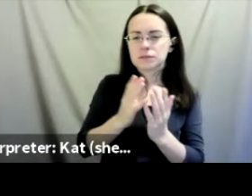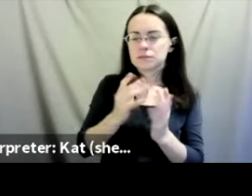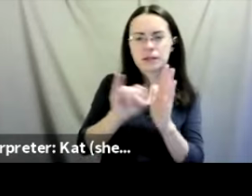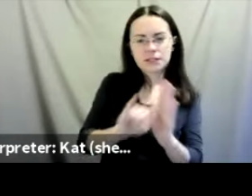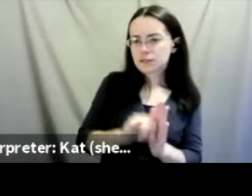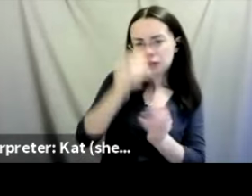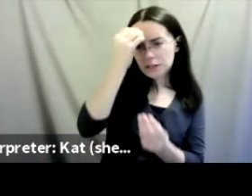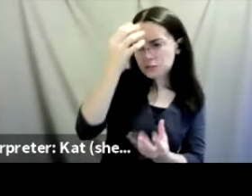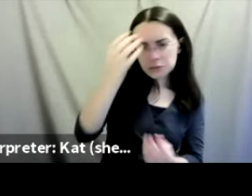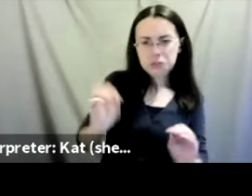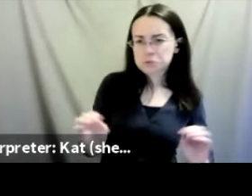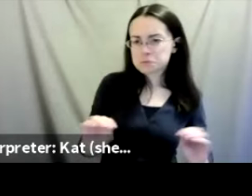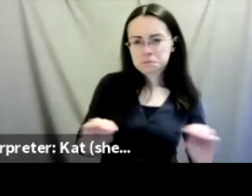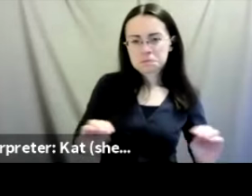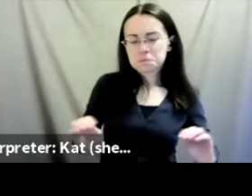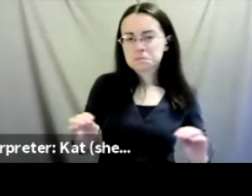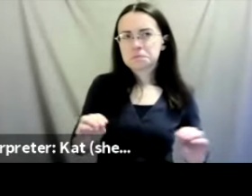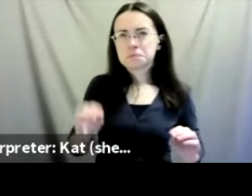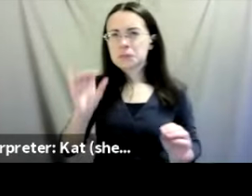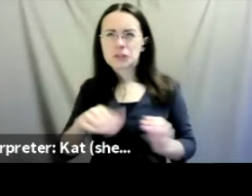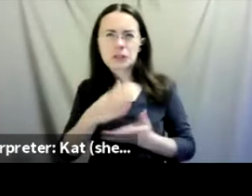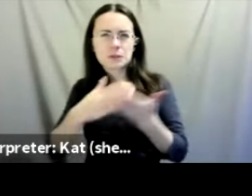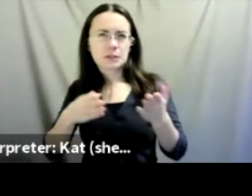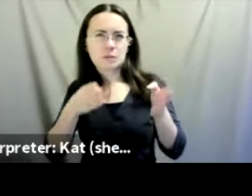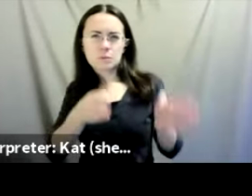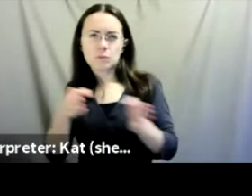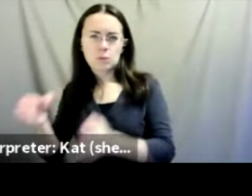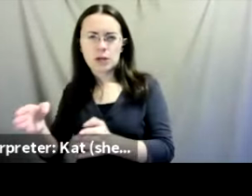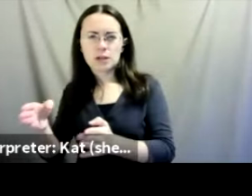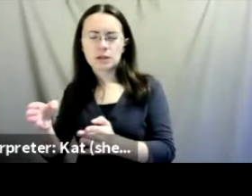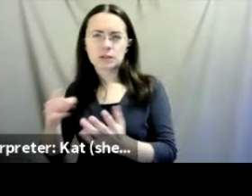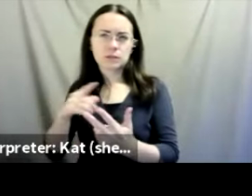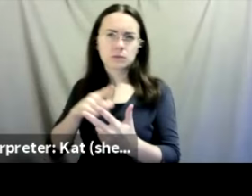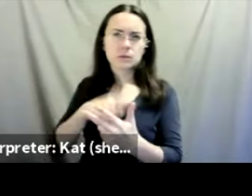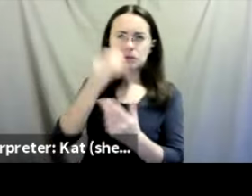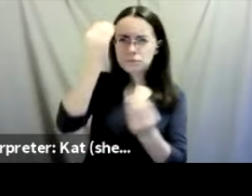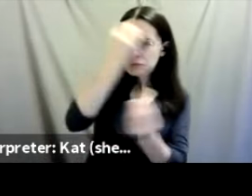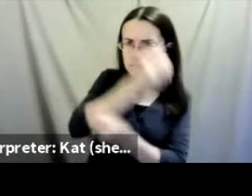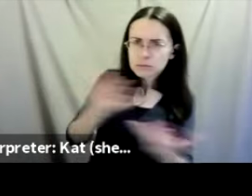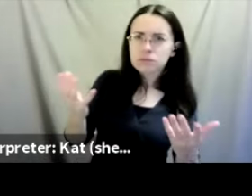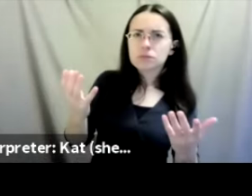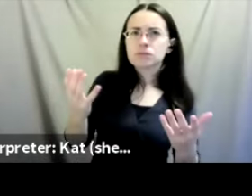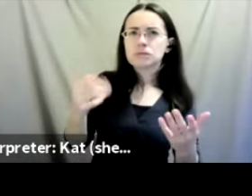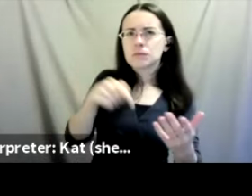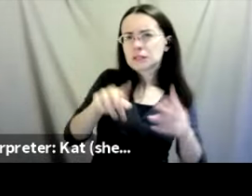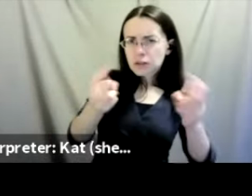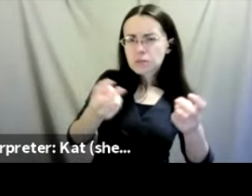And so those were some ways that we tried to keep the survey itself confidential.